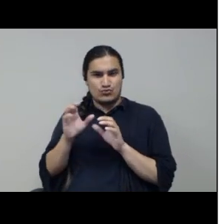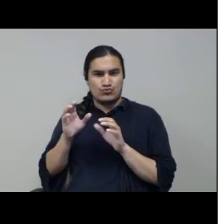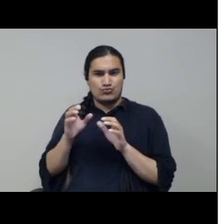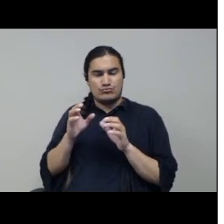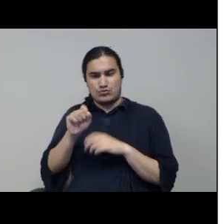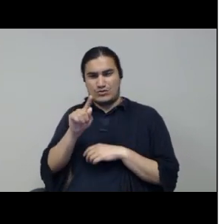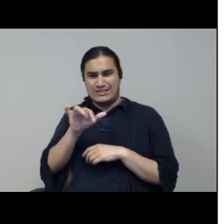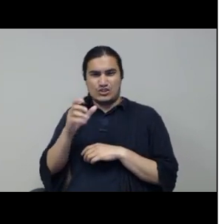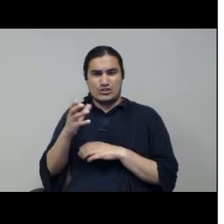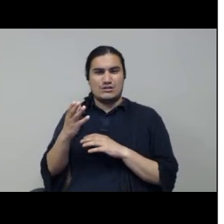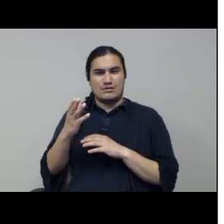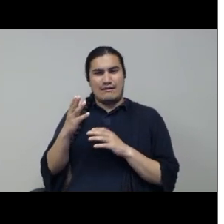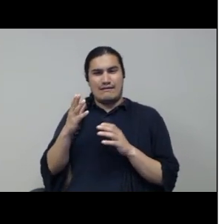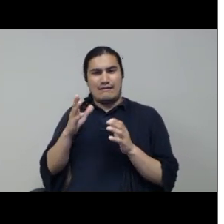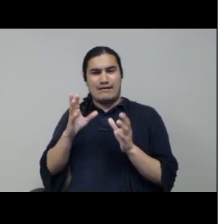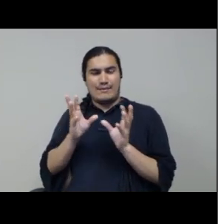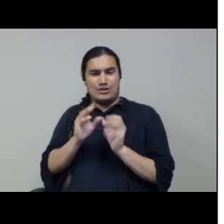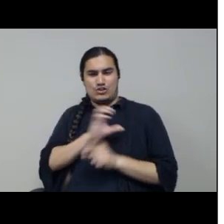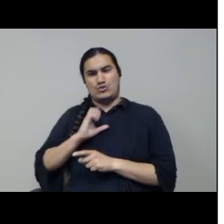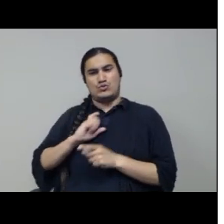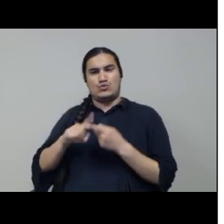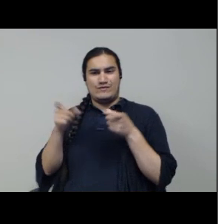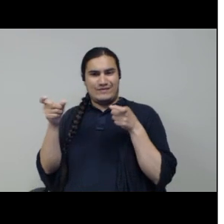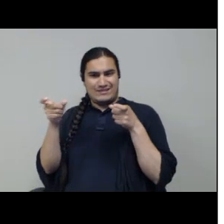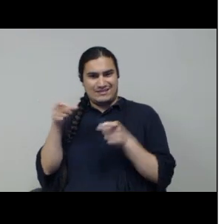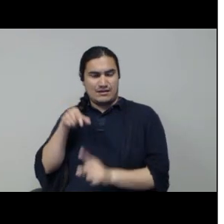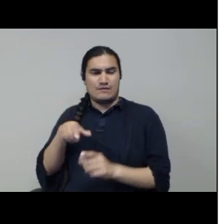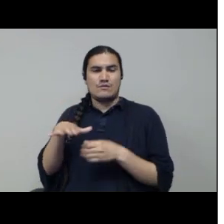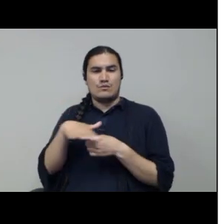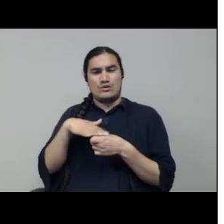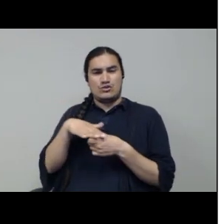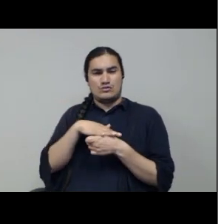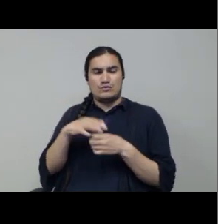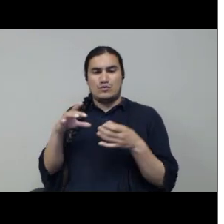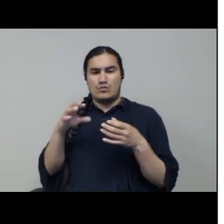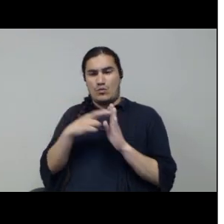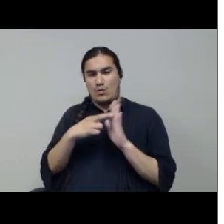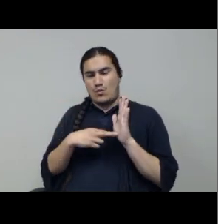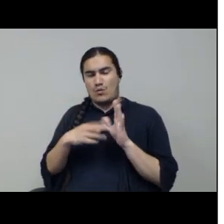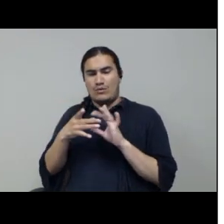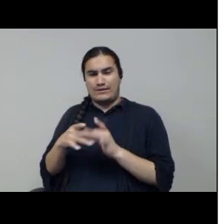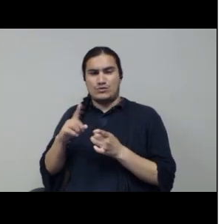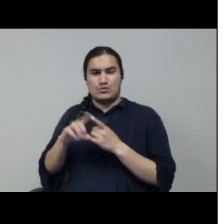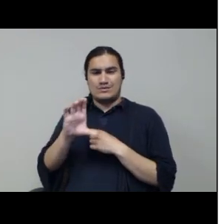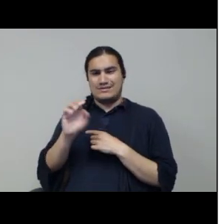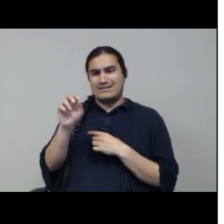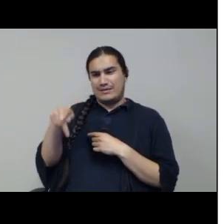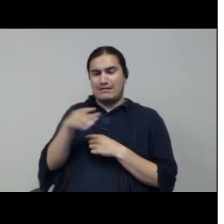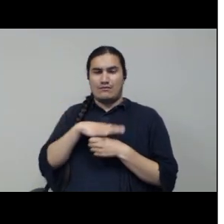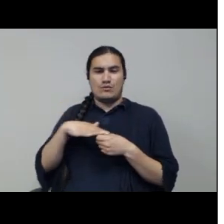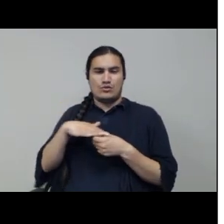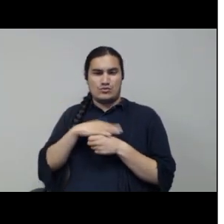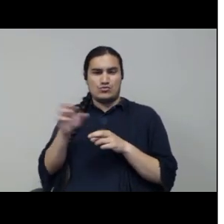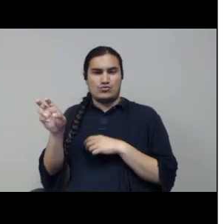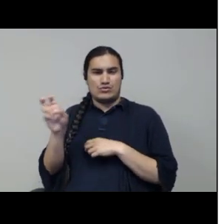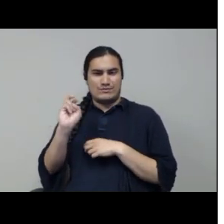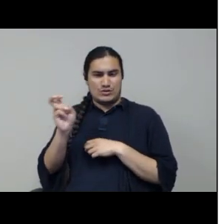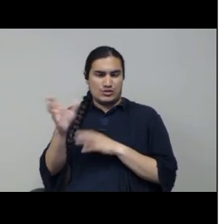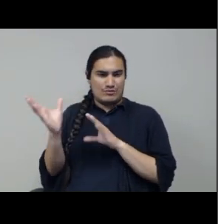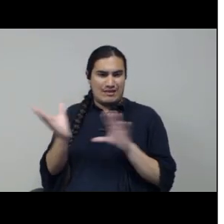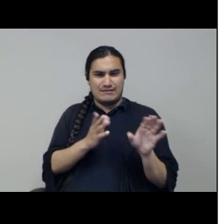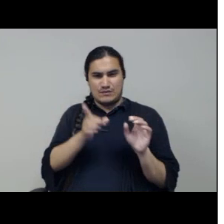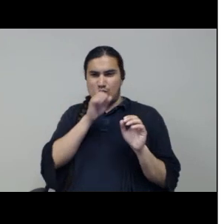Commission to facilitate conversations with the regions on the role and relationships of CTP and the regional transportation plans. So very